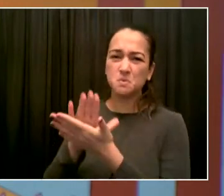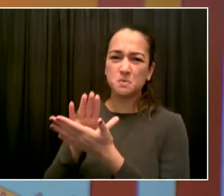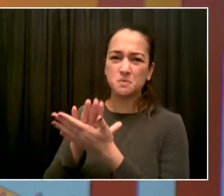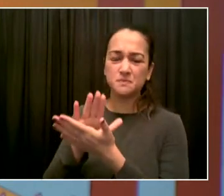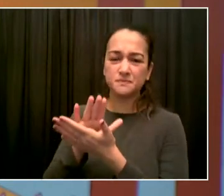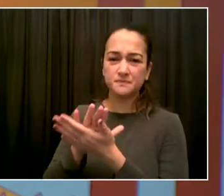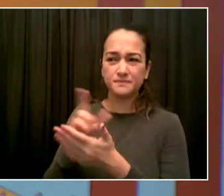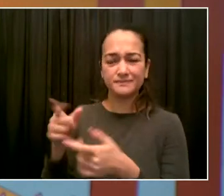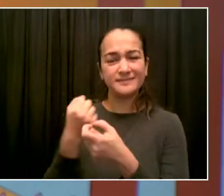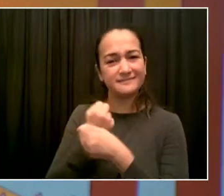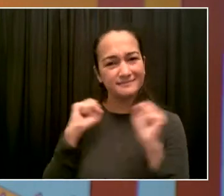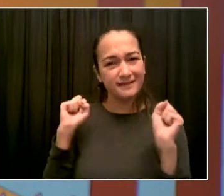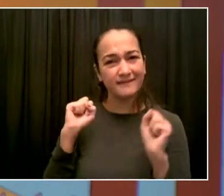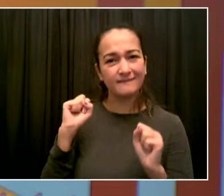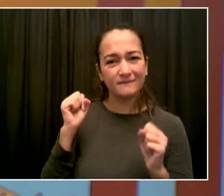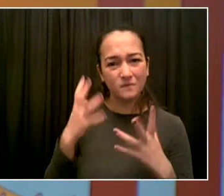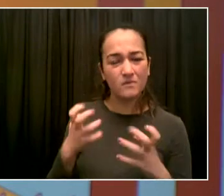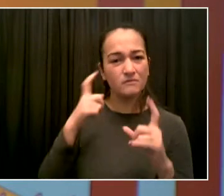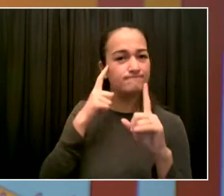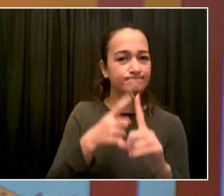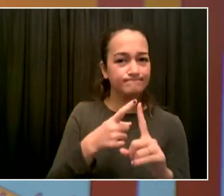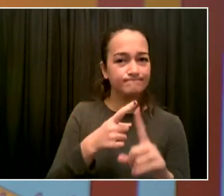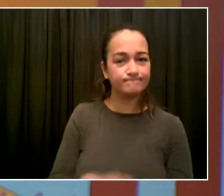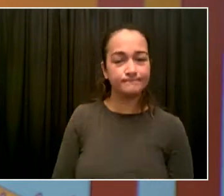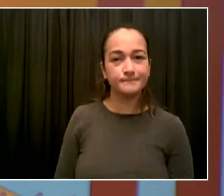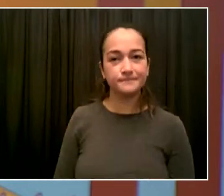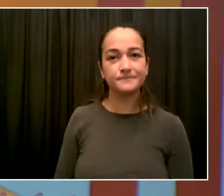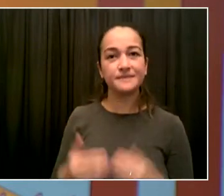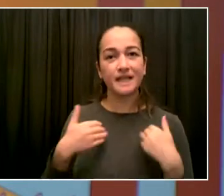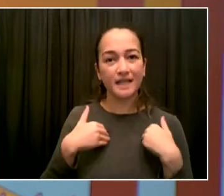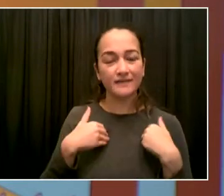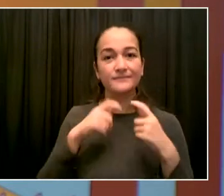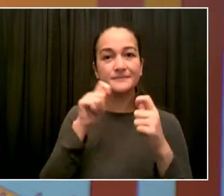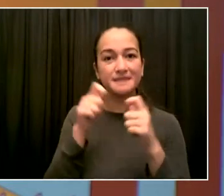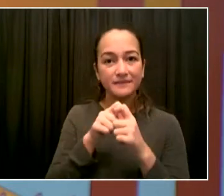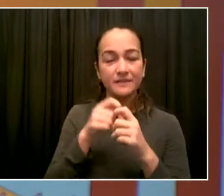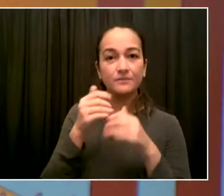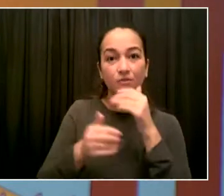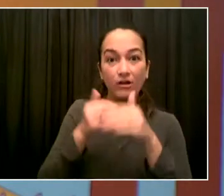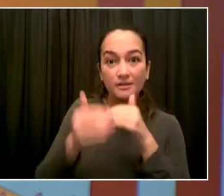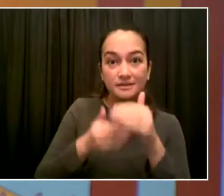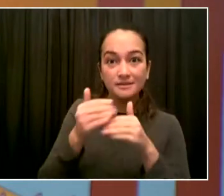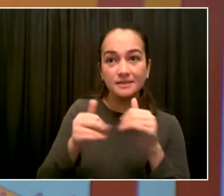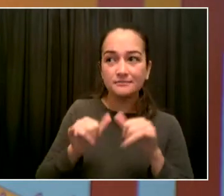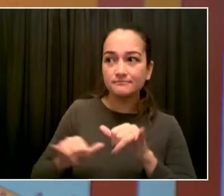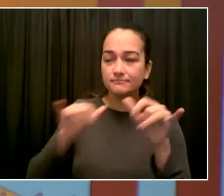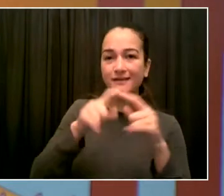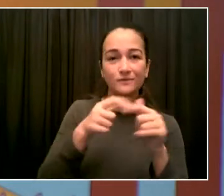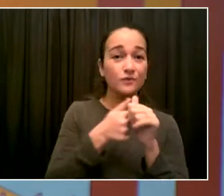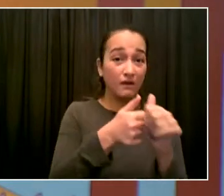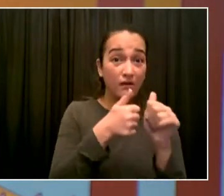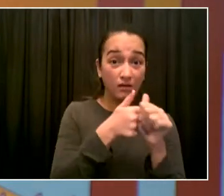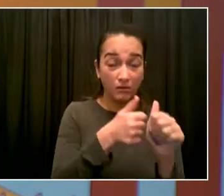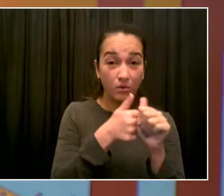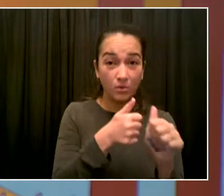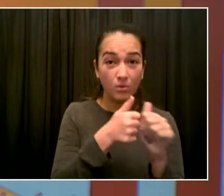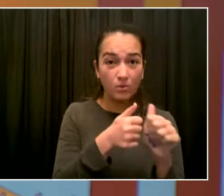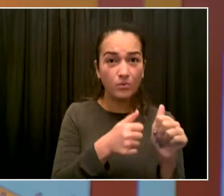worked very powerfully last school year and over summer with Summer Rising, and we're doing the same thing again this year.